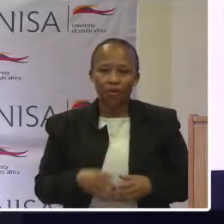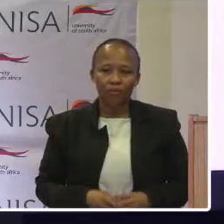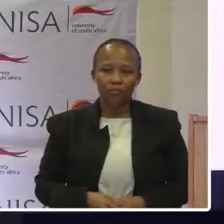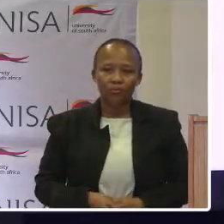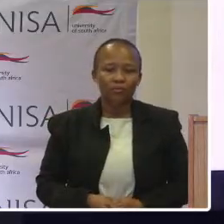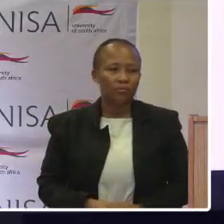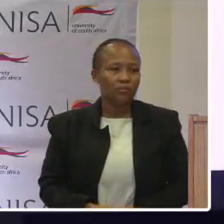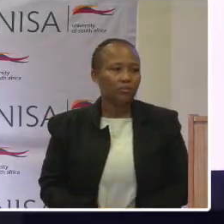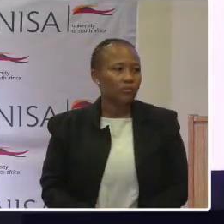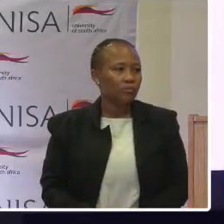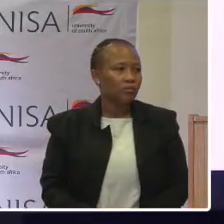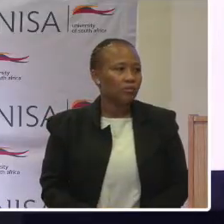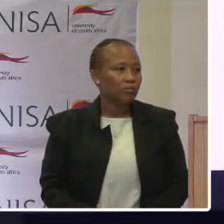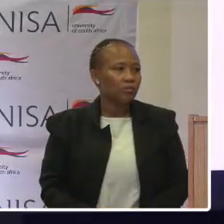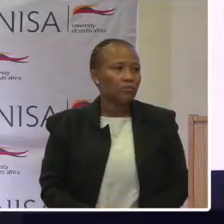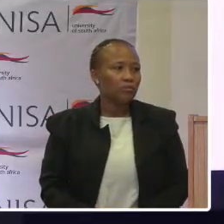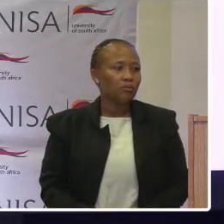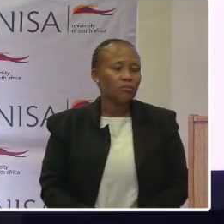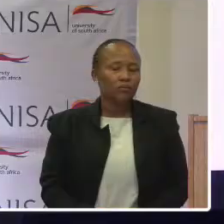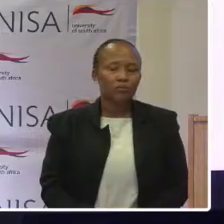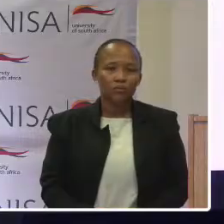Sure, have at it.